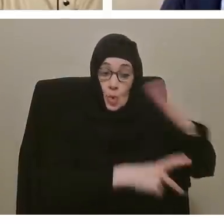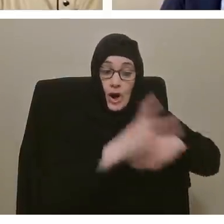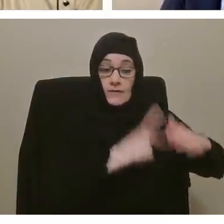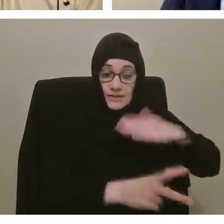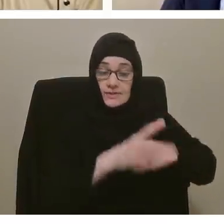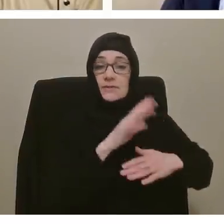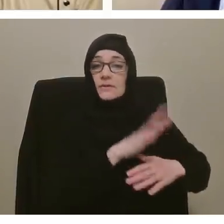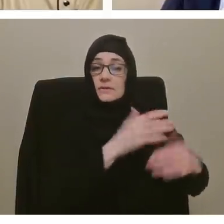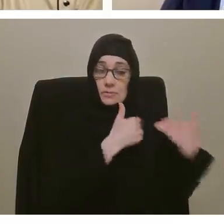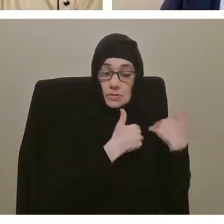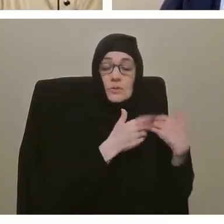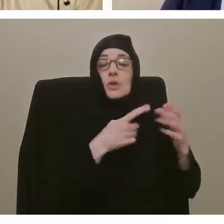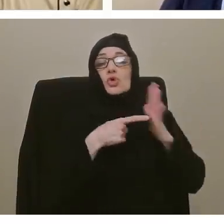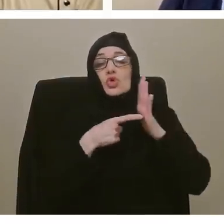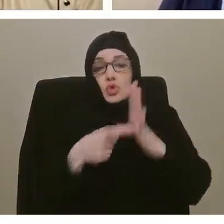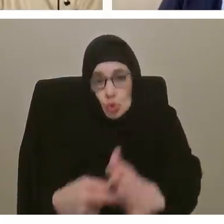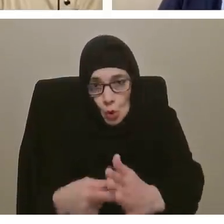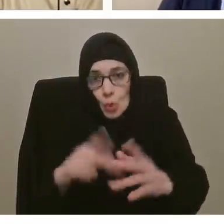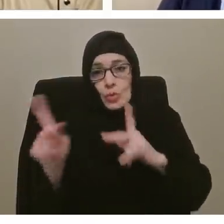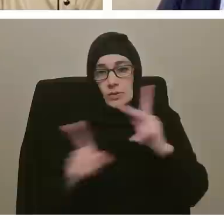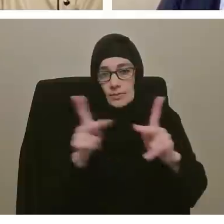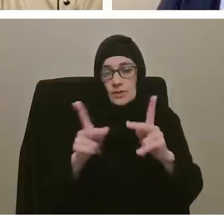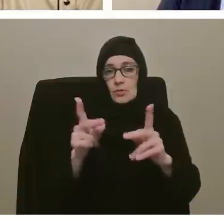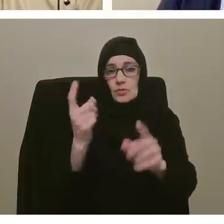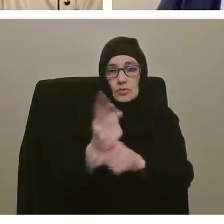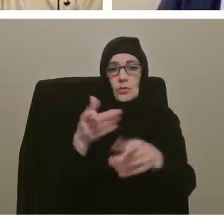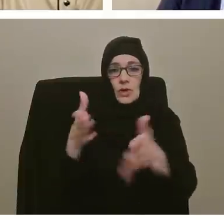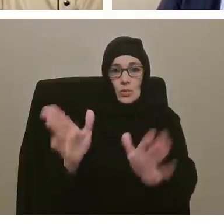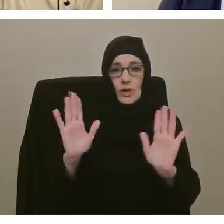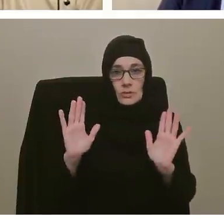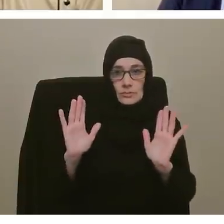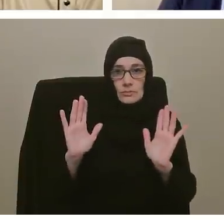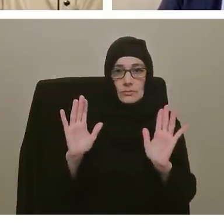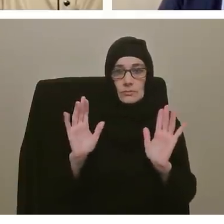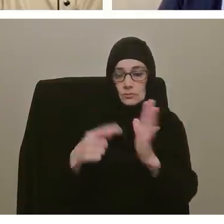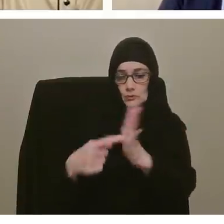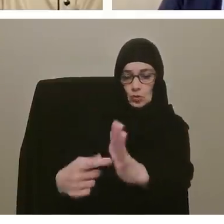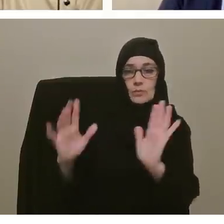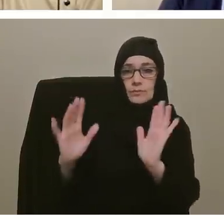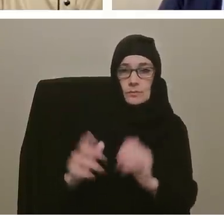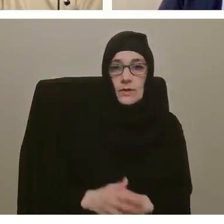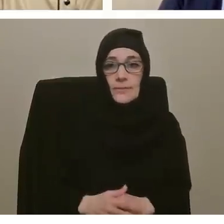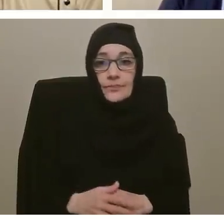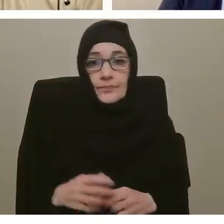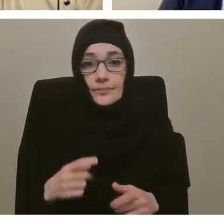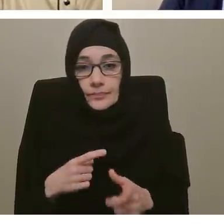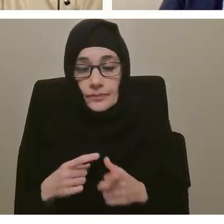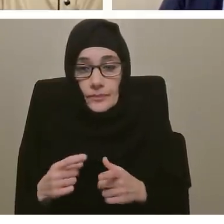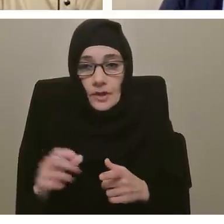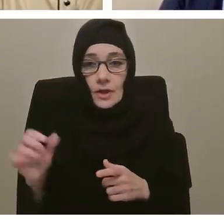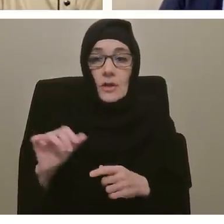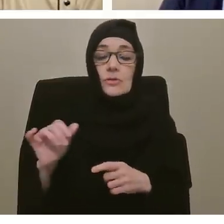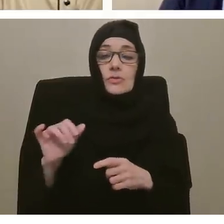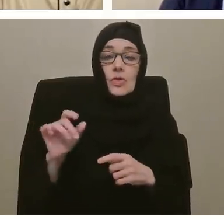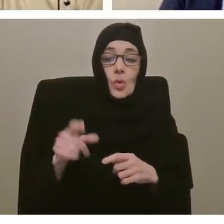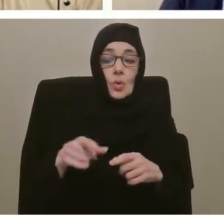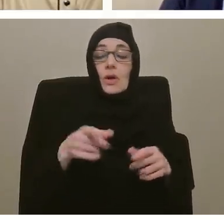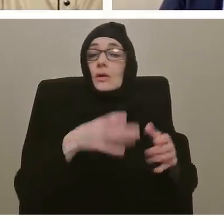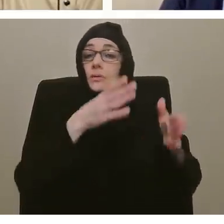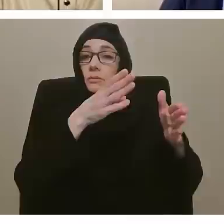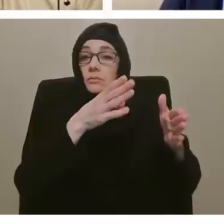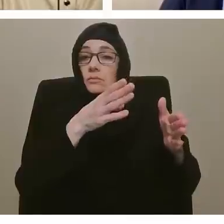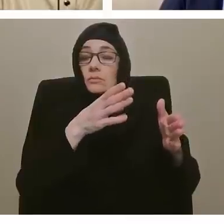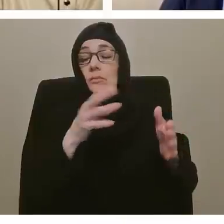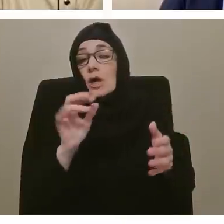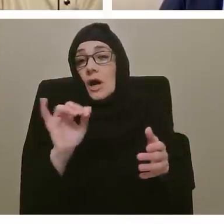ta'ala reminds him of this second blessing, that he found him as, subhanAllah, someone that was lost and he guided him.